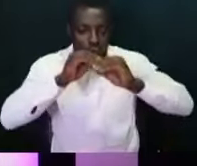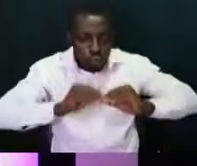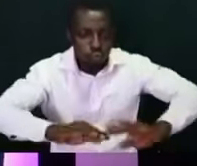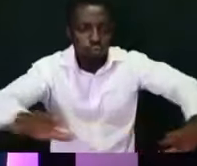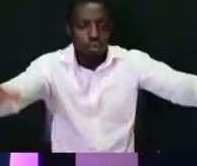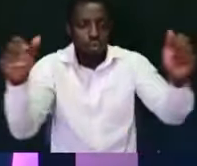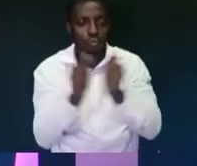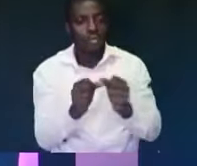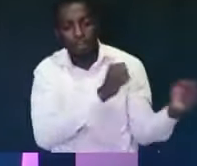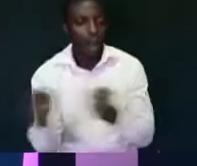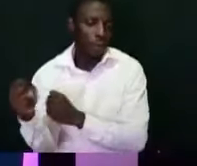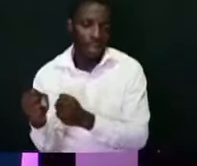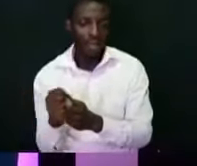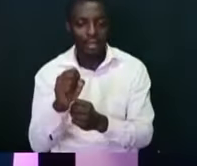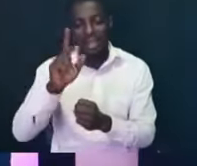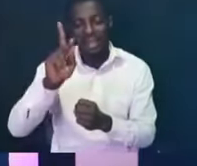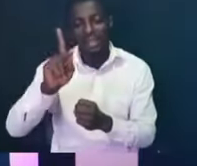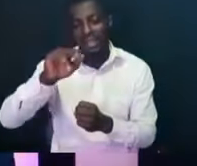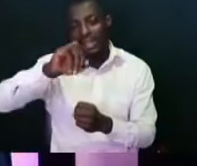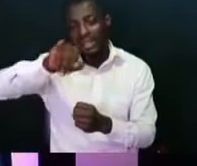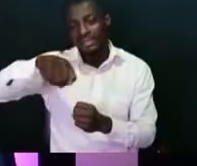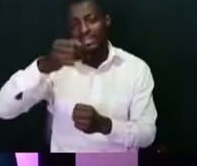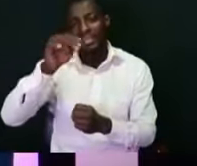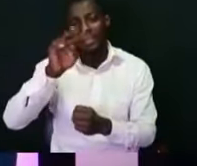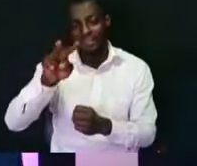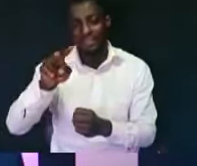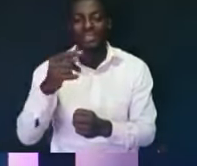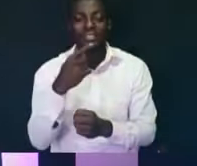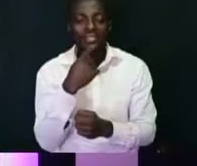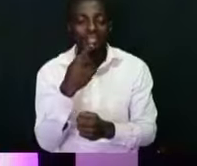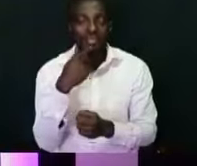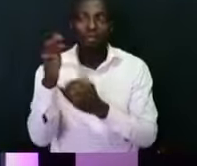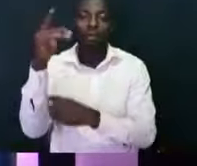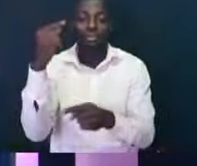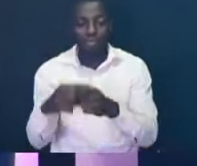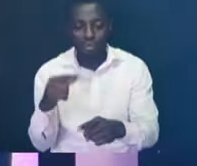power like the king so mightly grew the word of God and it